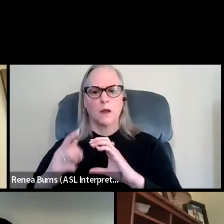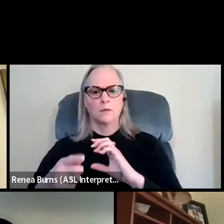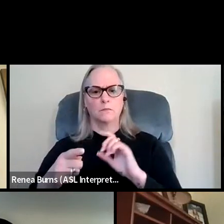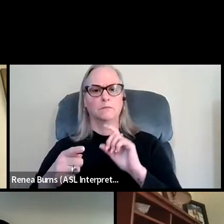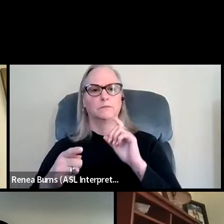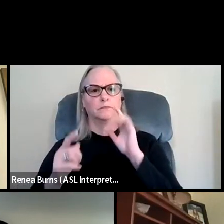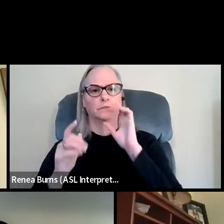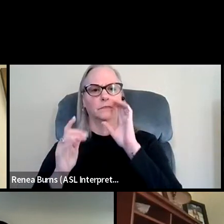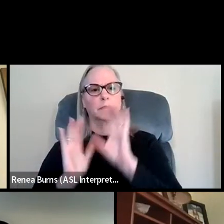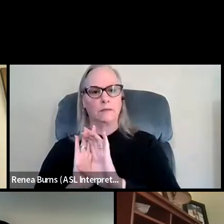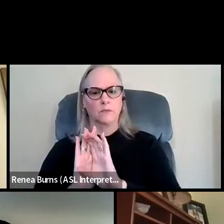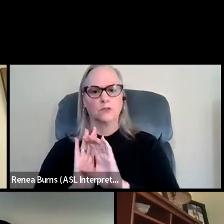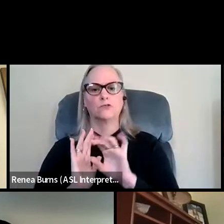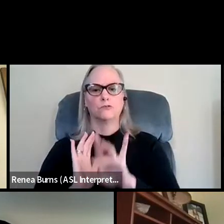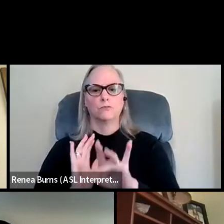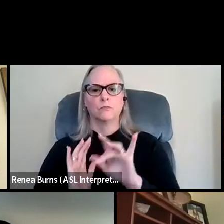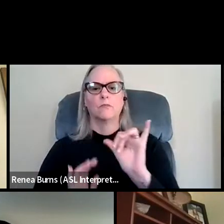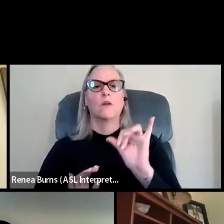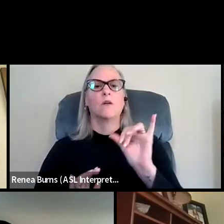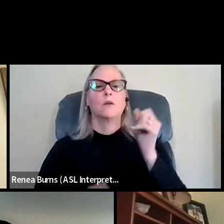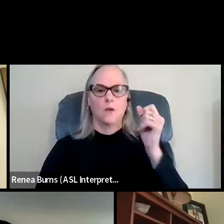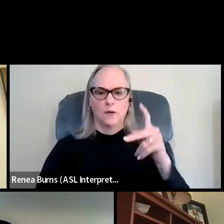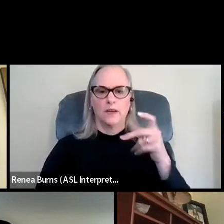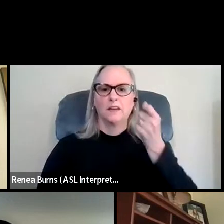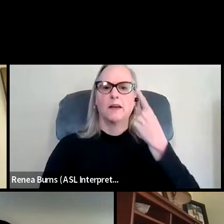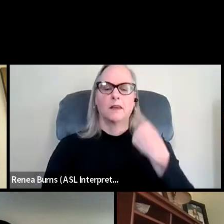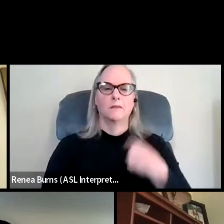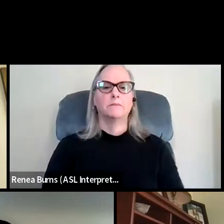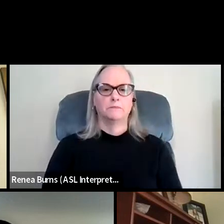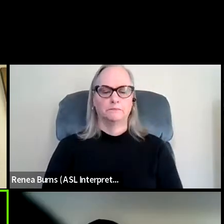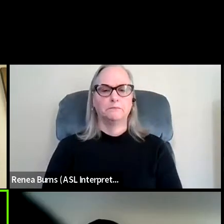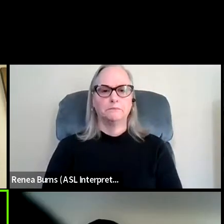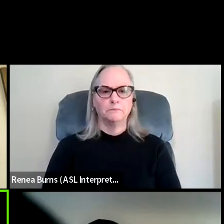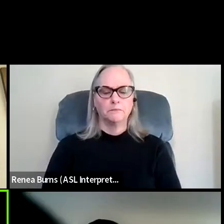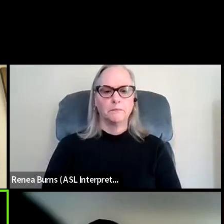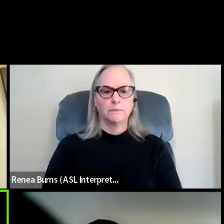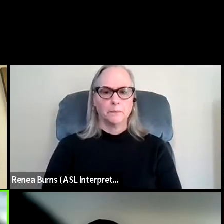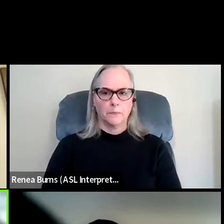Okay, got it. Yeah, okay.